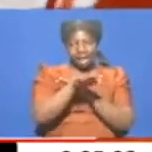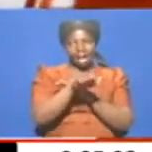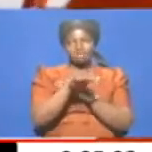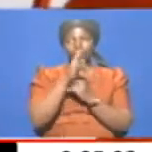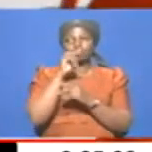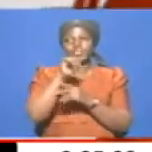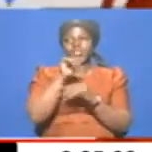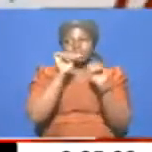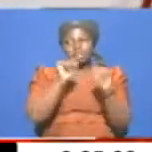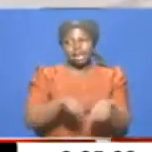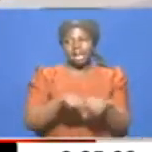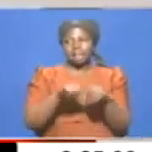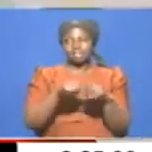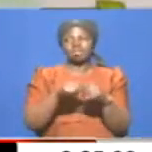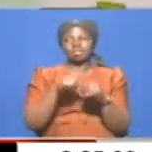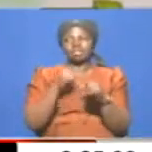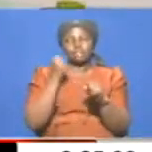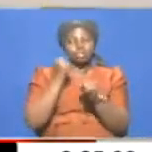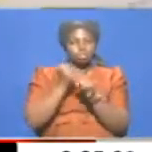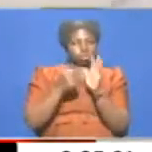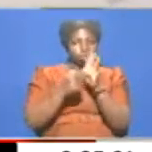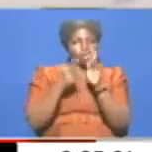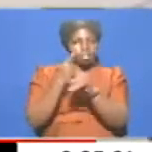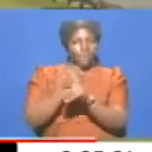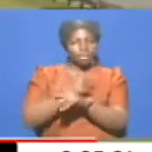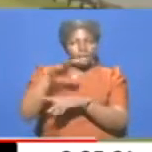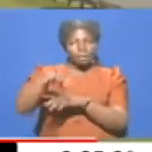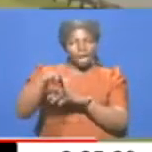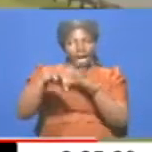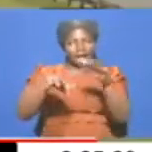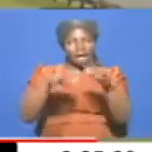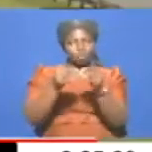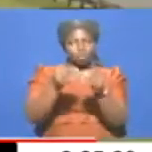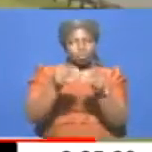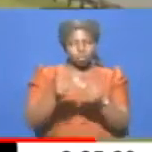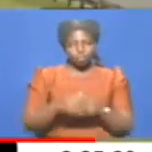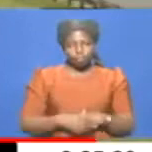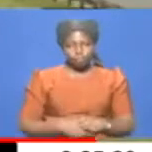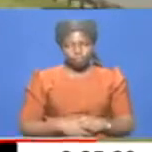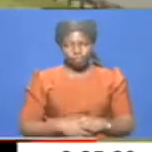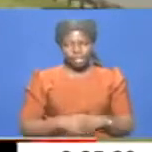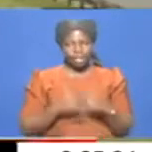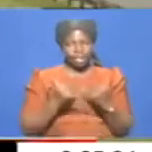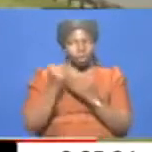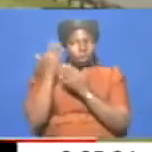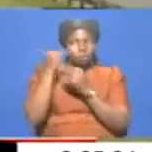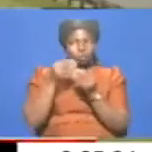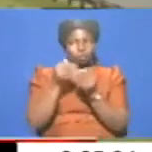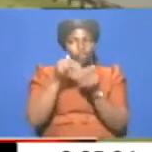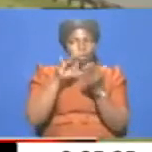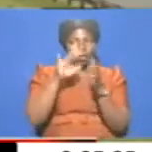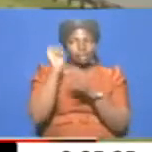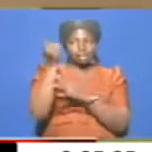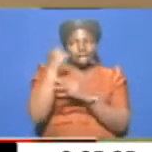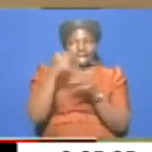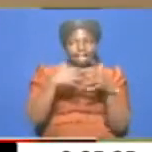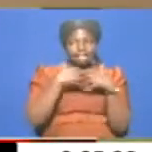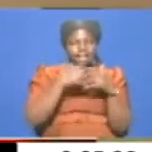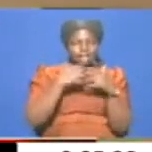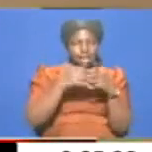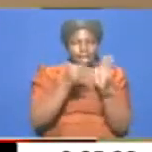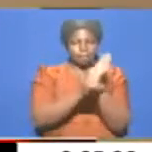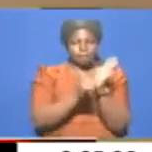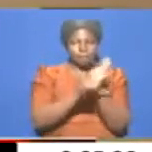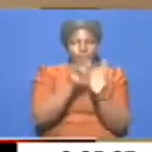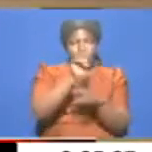various parking situations and guide in policy formulation. Sonafrique now hopes to solve more Kenyan engineering problems using